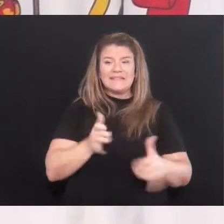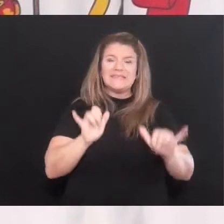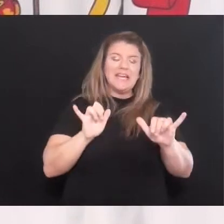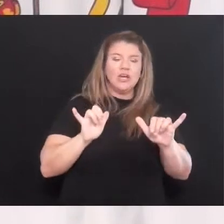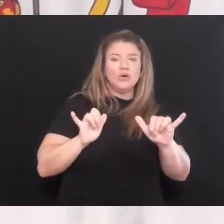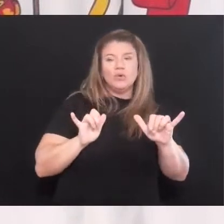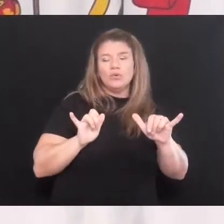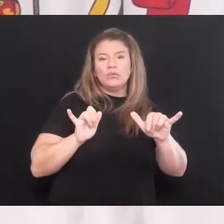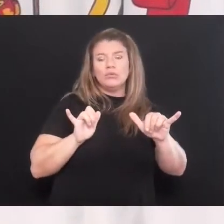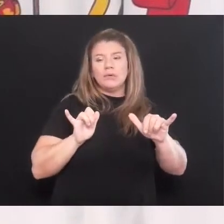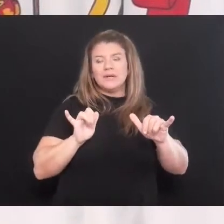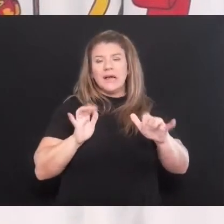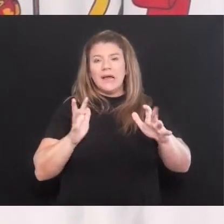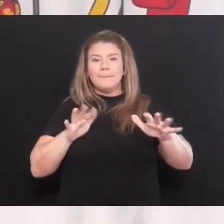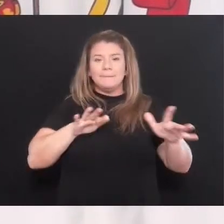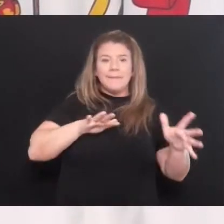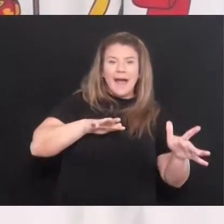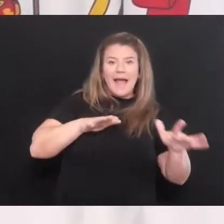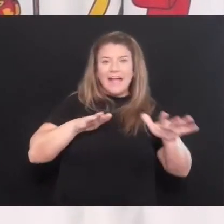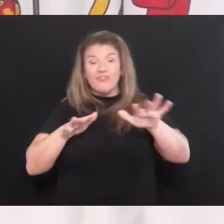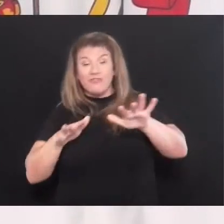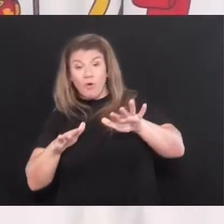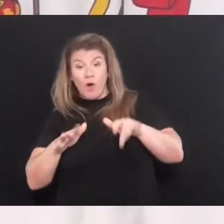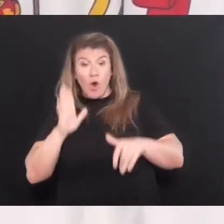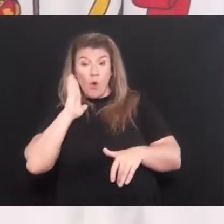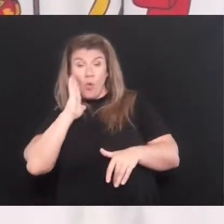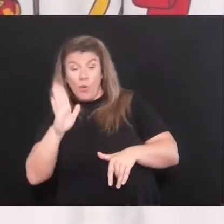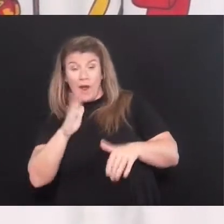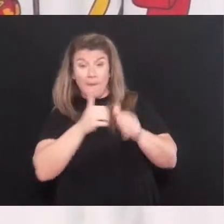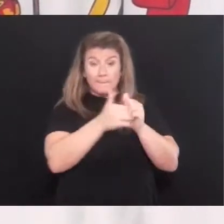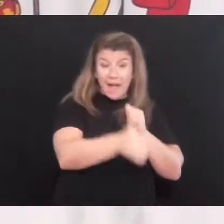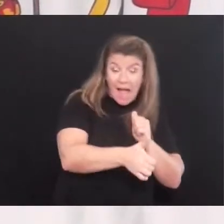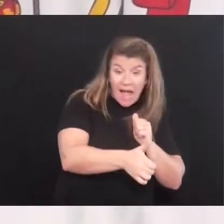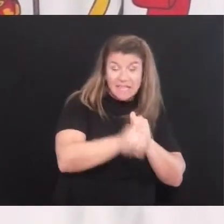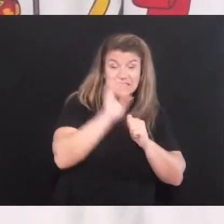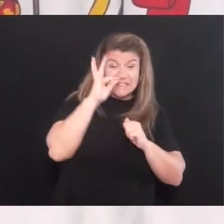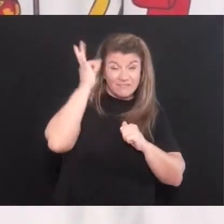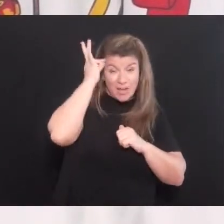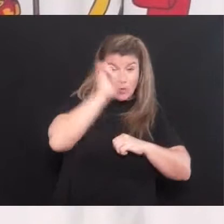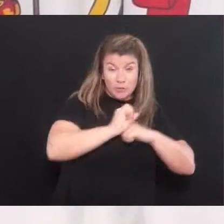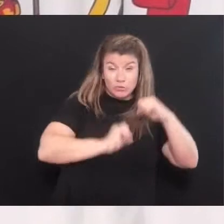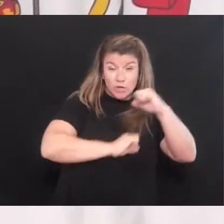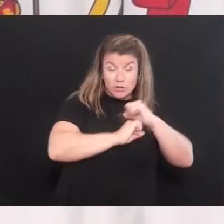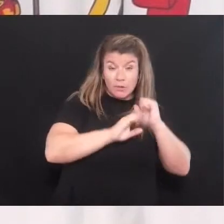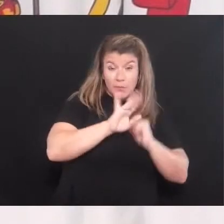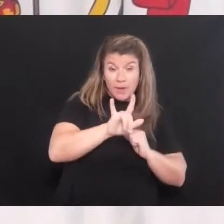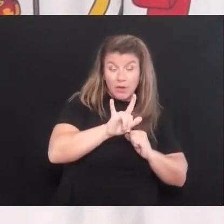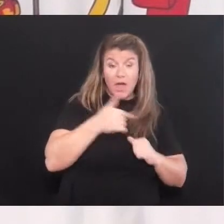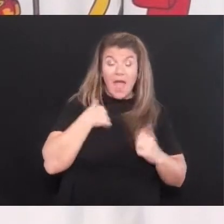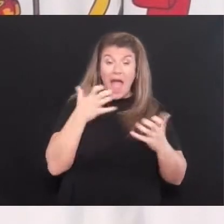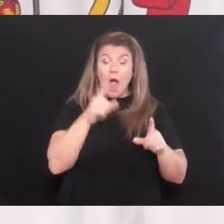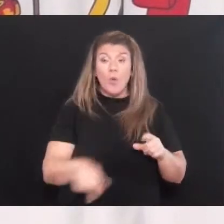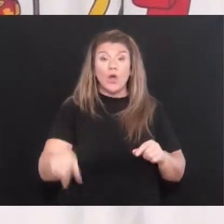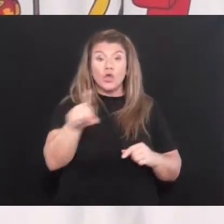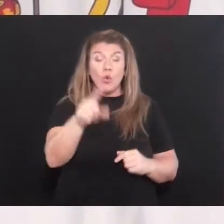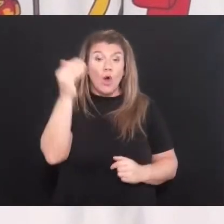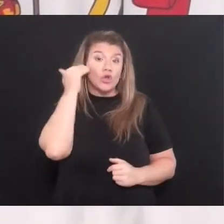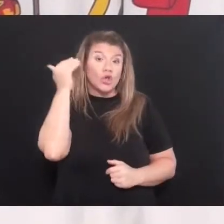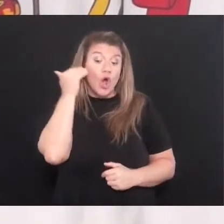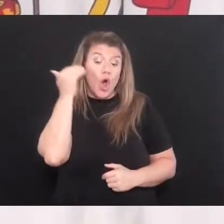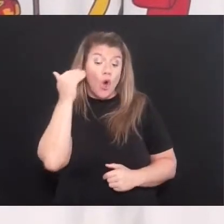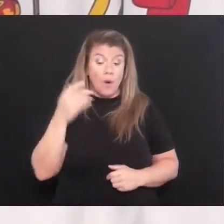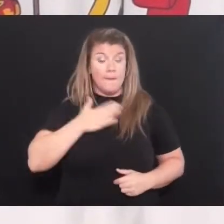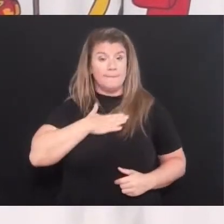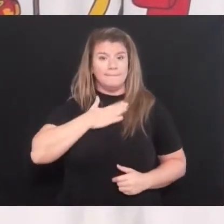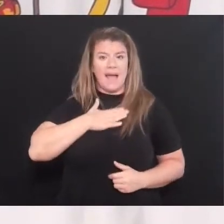of wavering back and forth. You know, are we going to pass the federal infrastructure bill? And I want everyone to know exactly